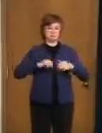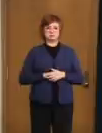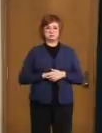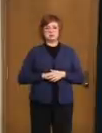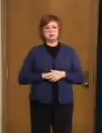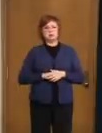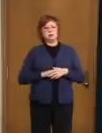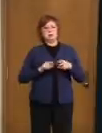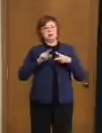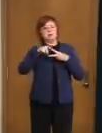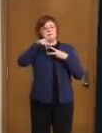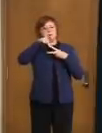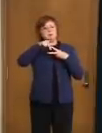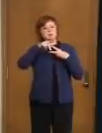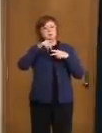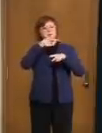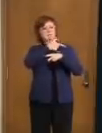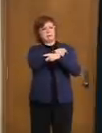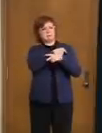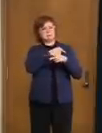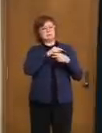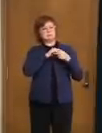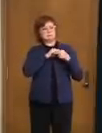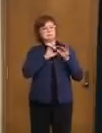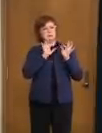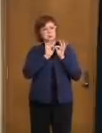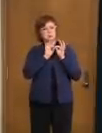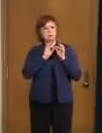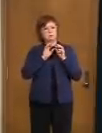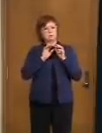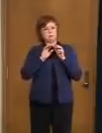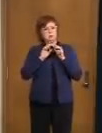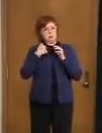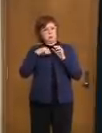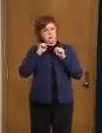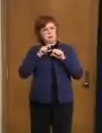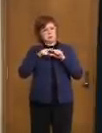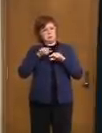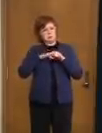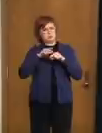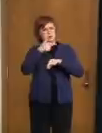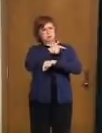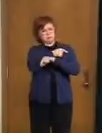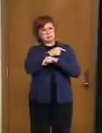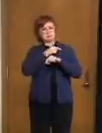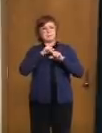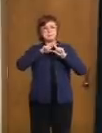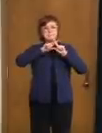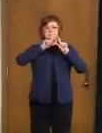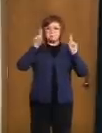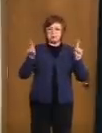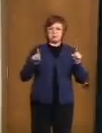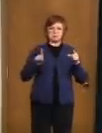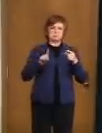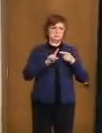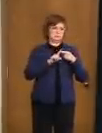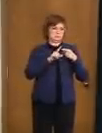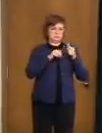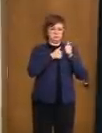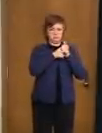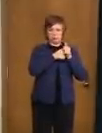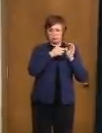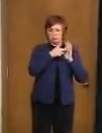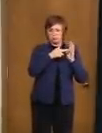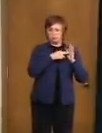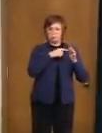I think, all of us as patrons, as business owners, need to relook at the guidelines. They've been updated with some minor tweaks